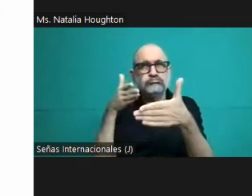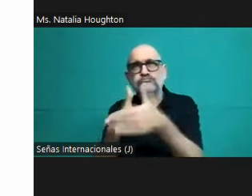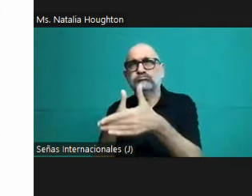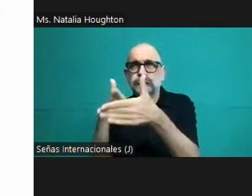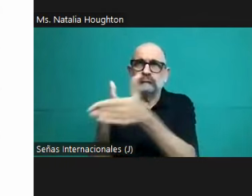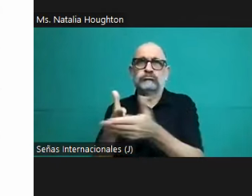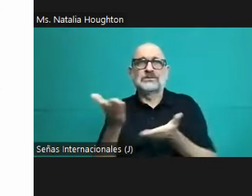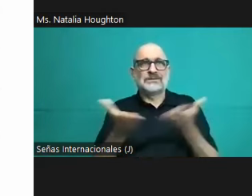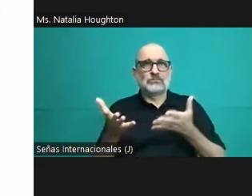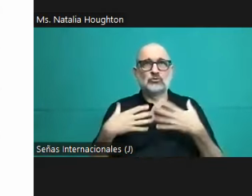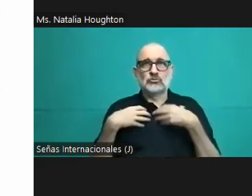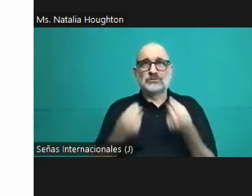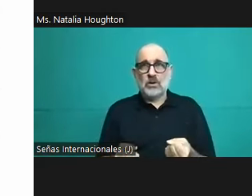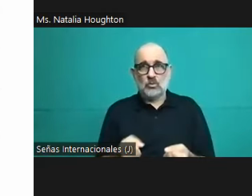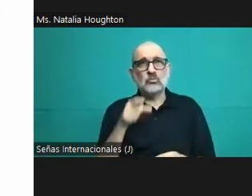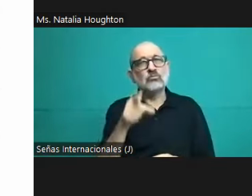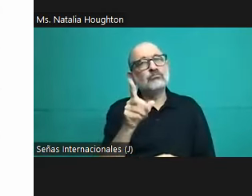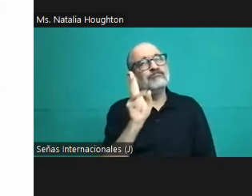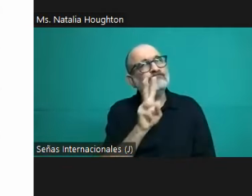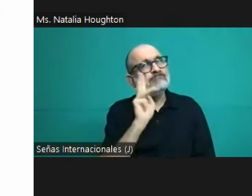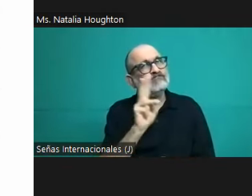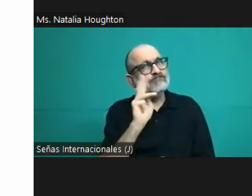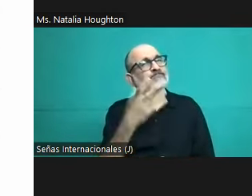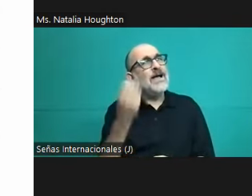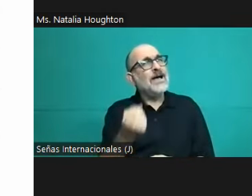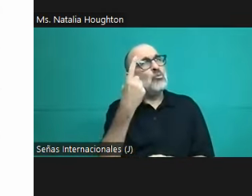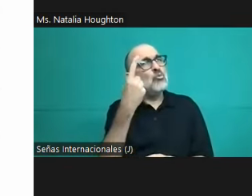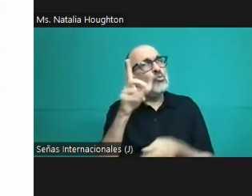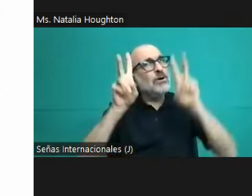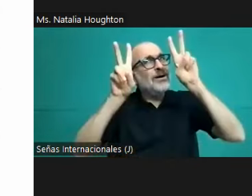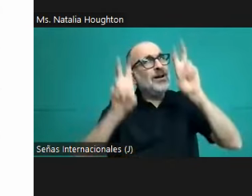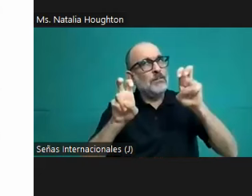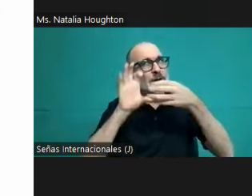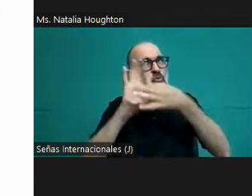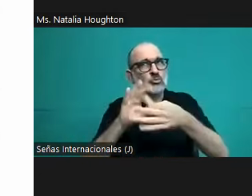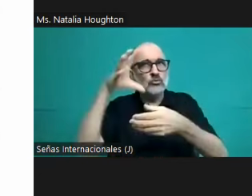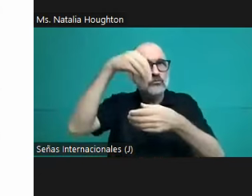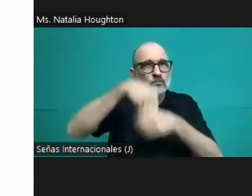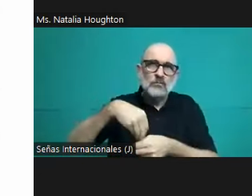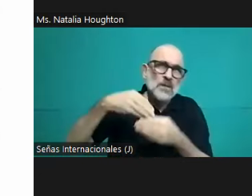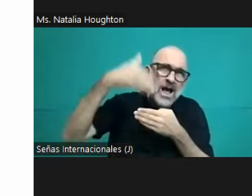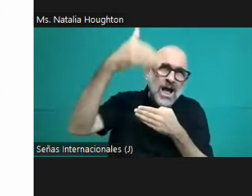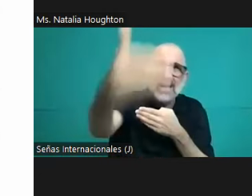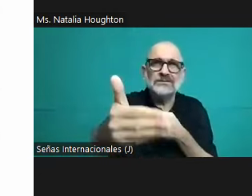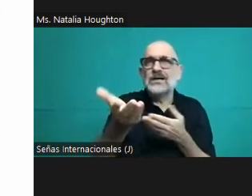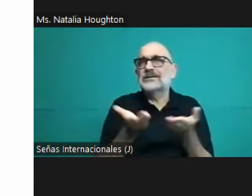even beyond the performance of health services, which shows the